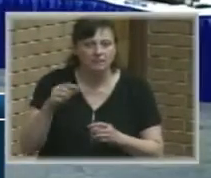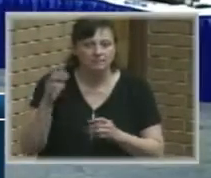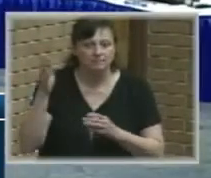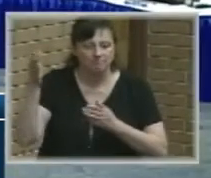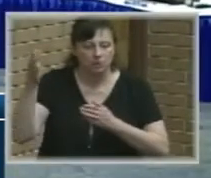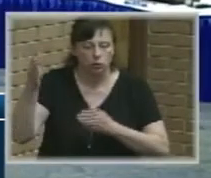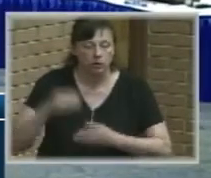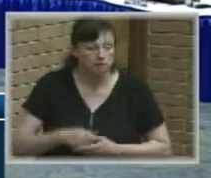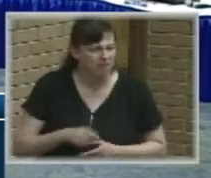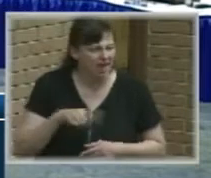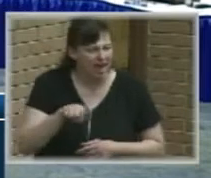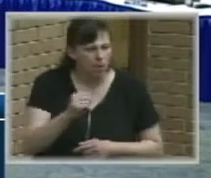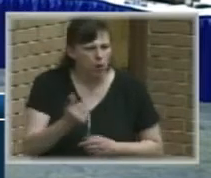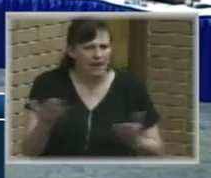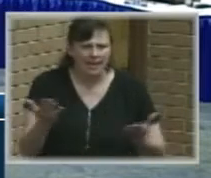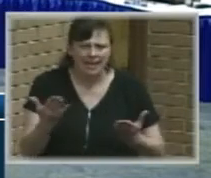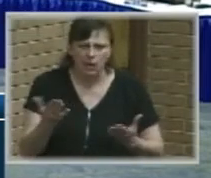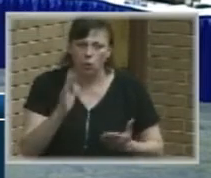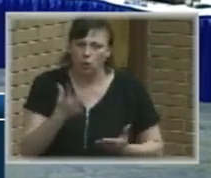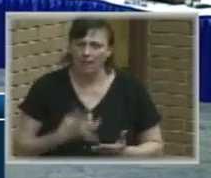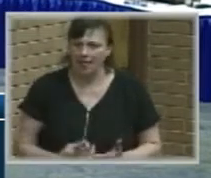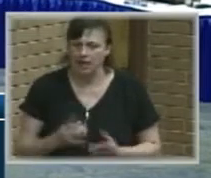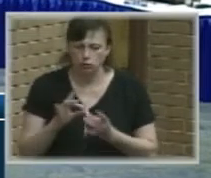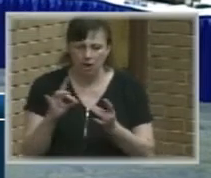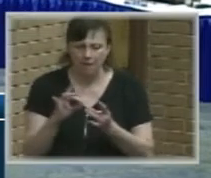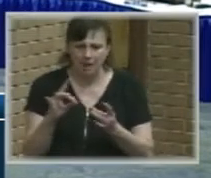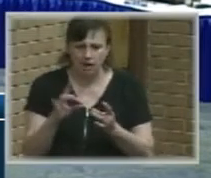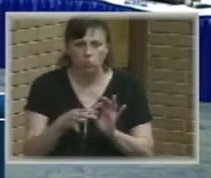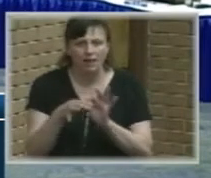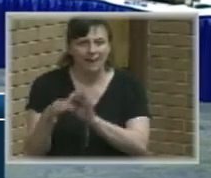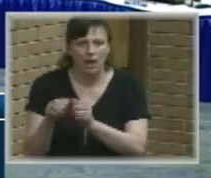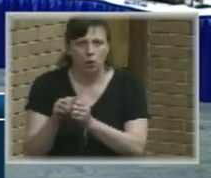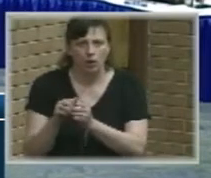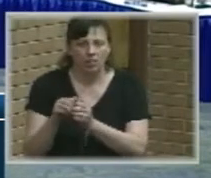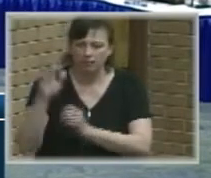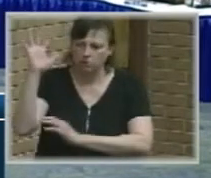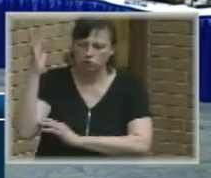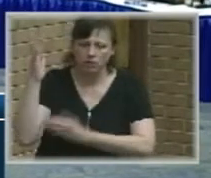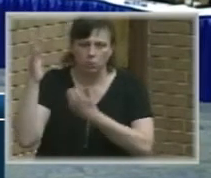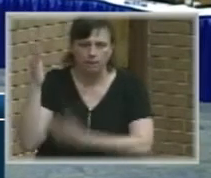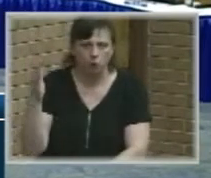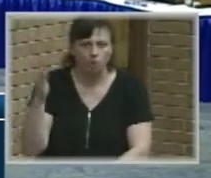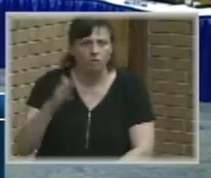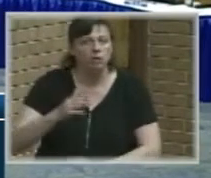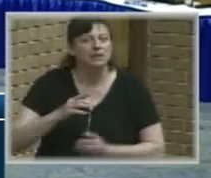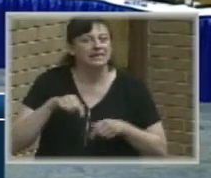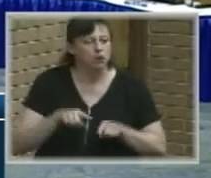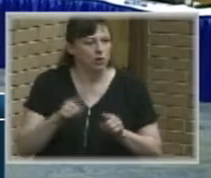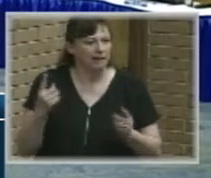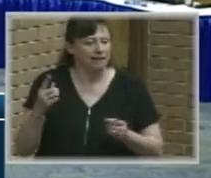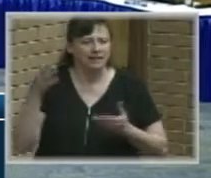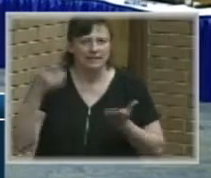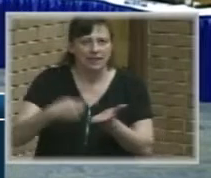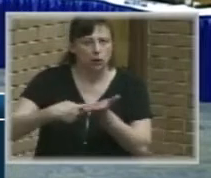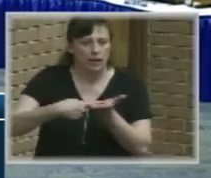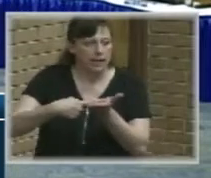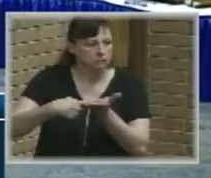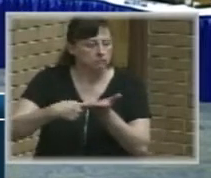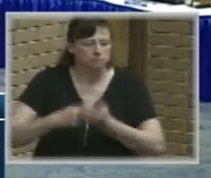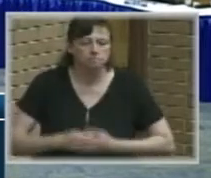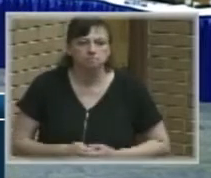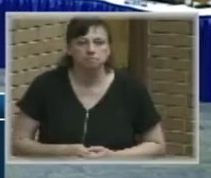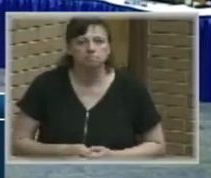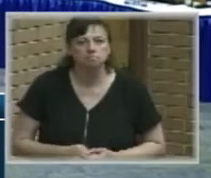much. Is there anyone here that would like to comment on the proposed tree removal during the public hearing?